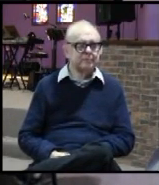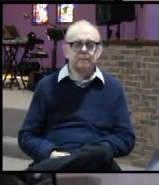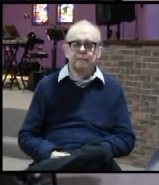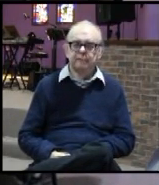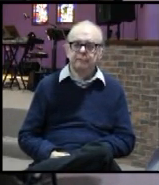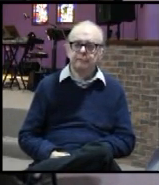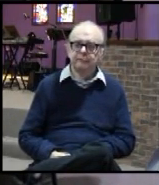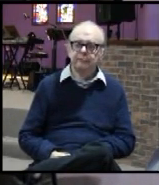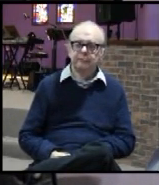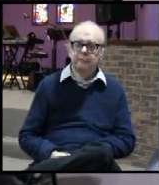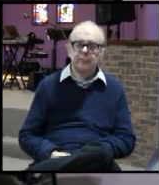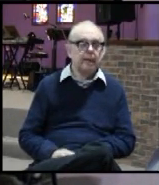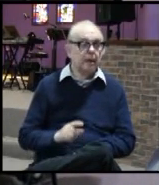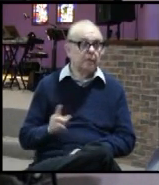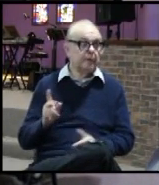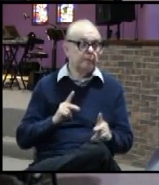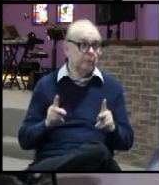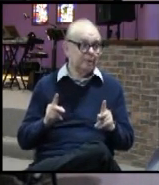they adopt me, okay?